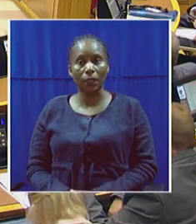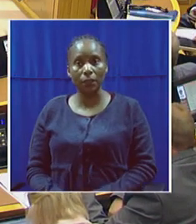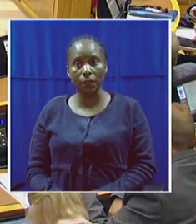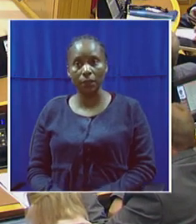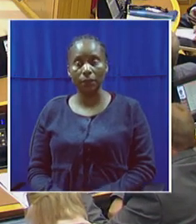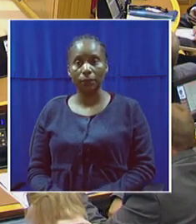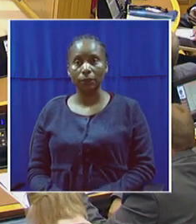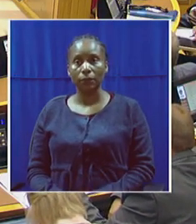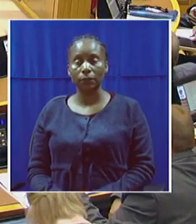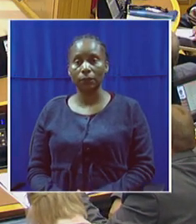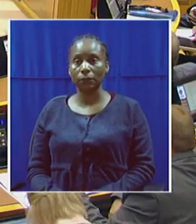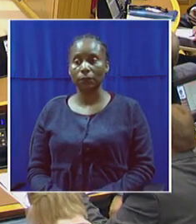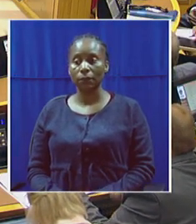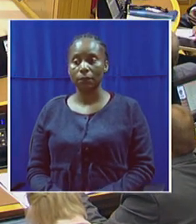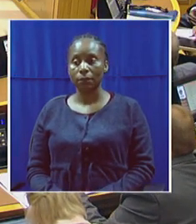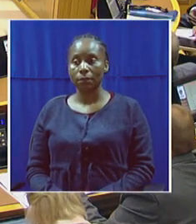minister